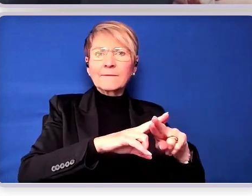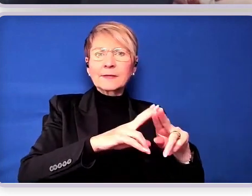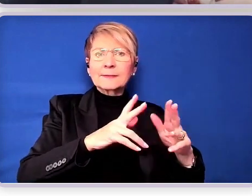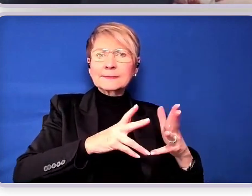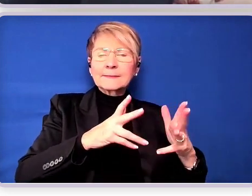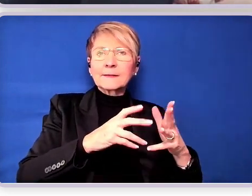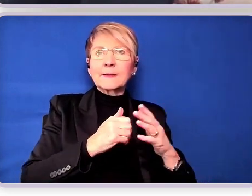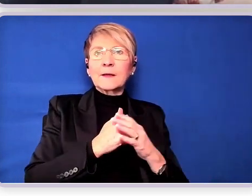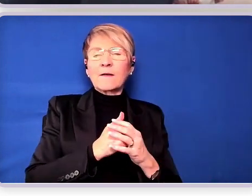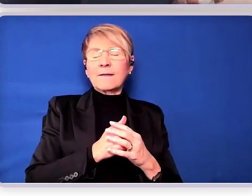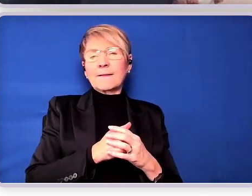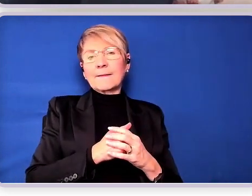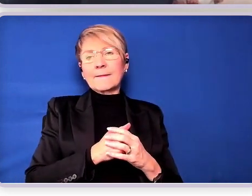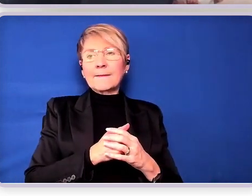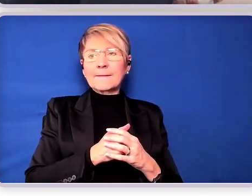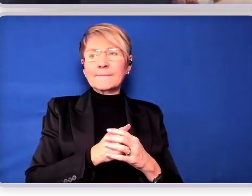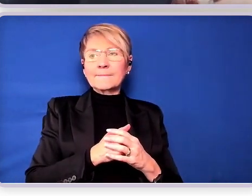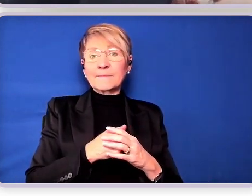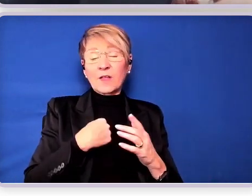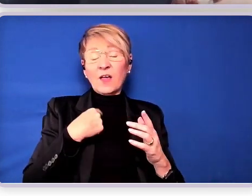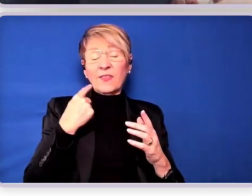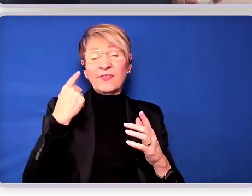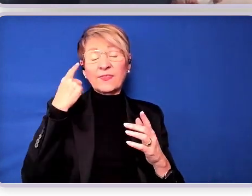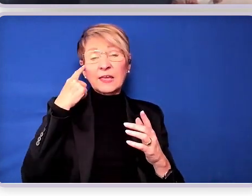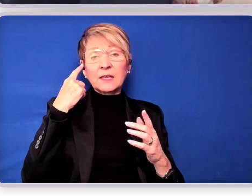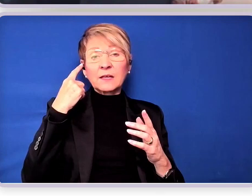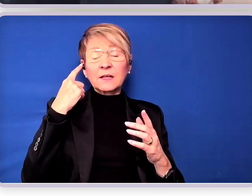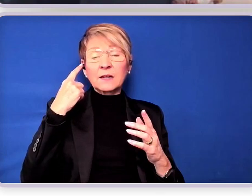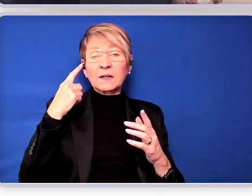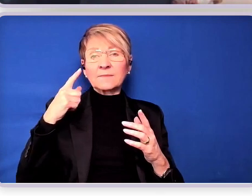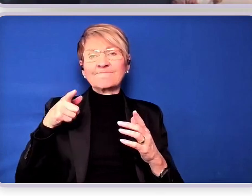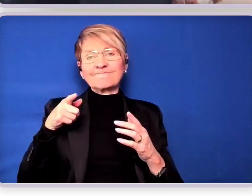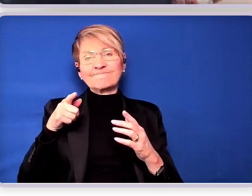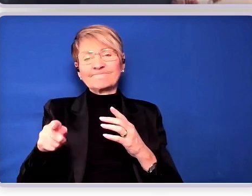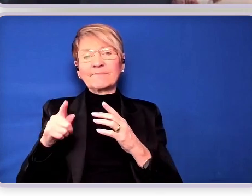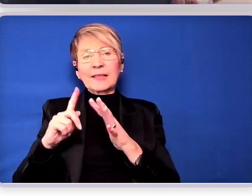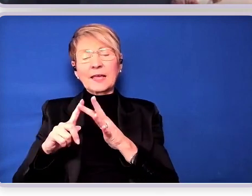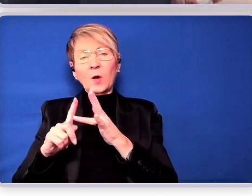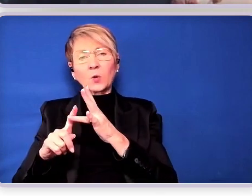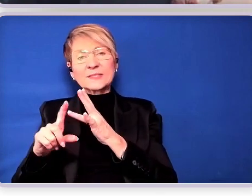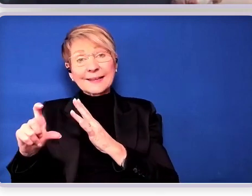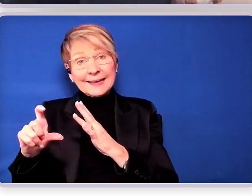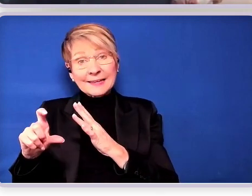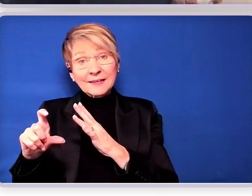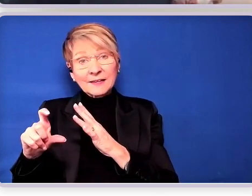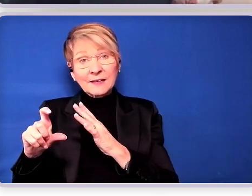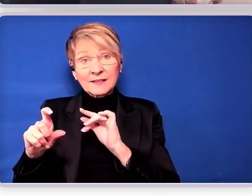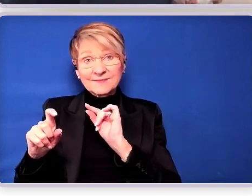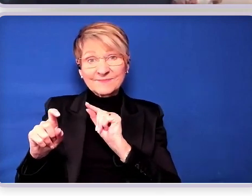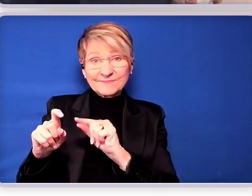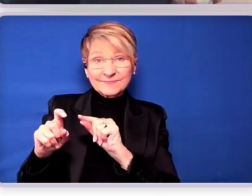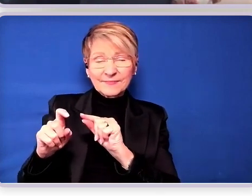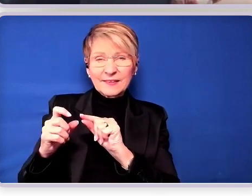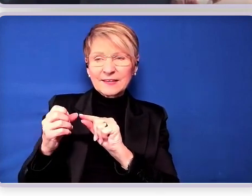I suppose the main difference is that the Equal Opportunity Commission is it has no powers to